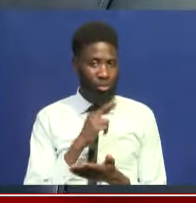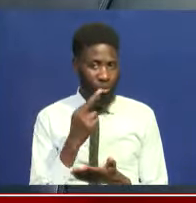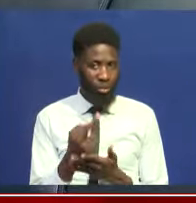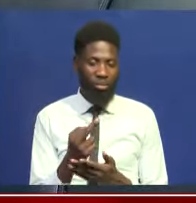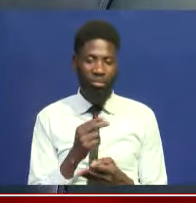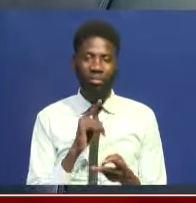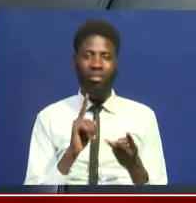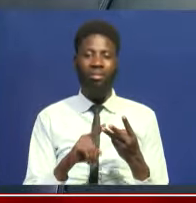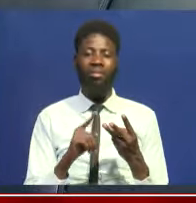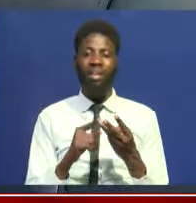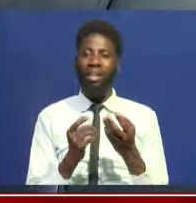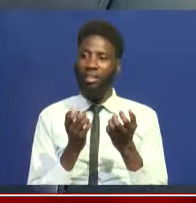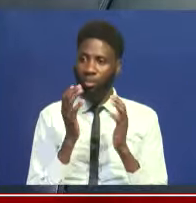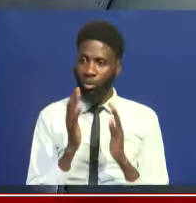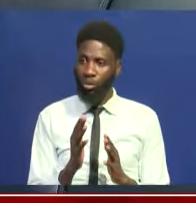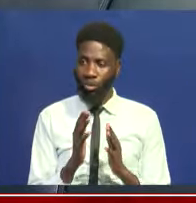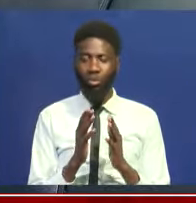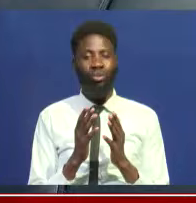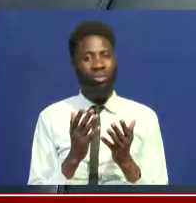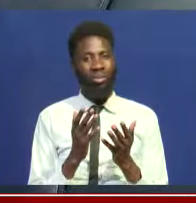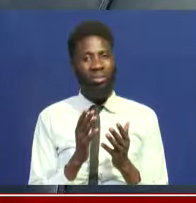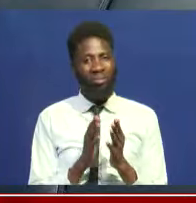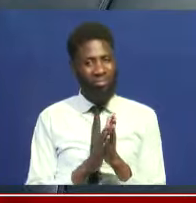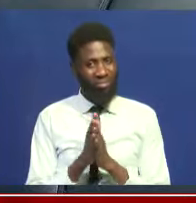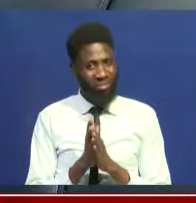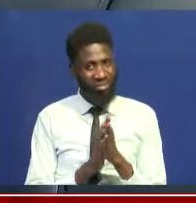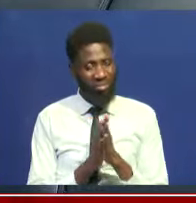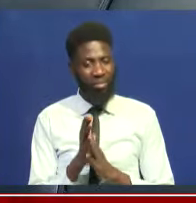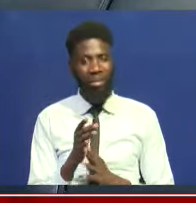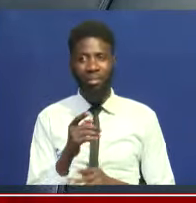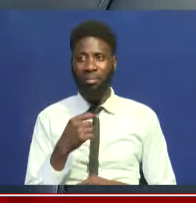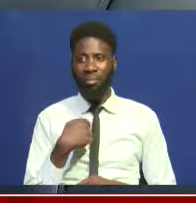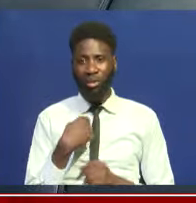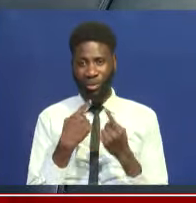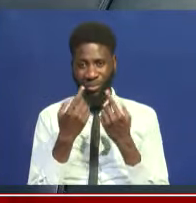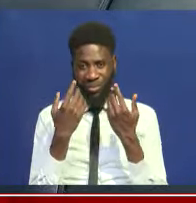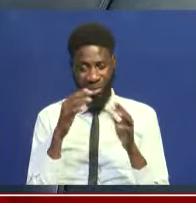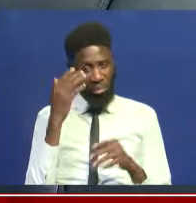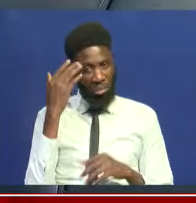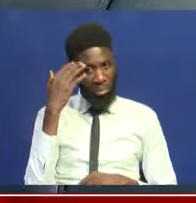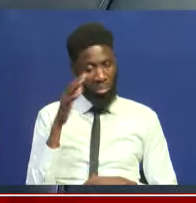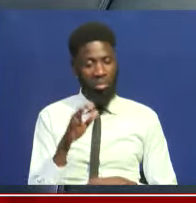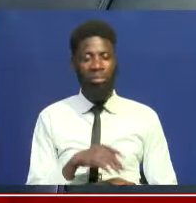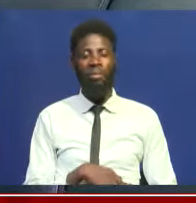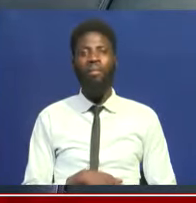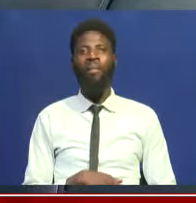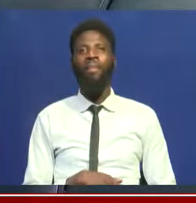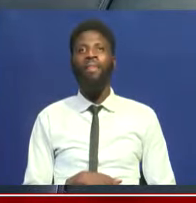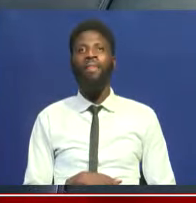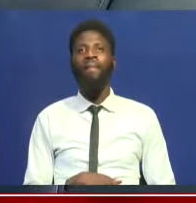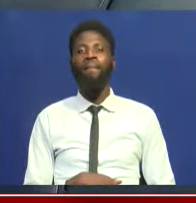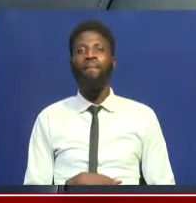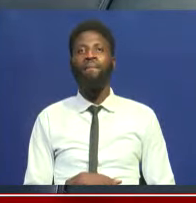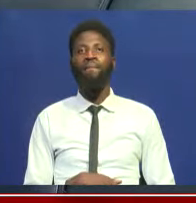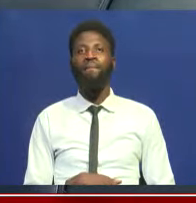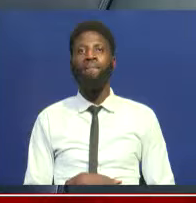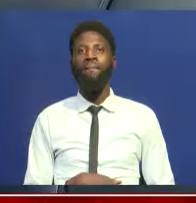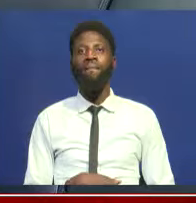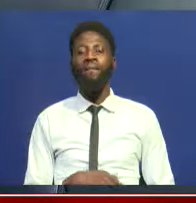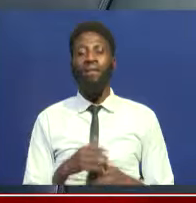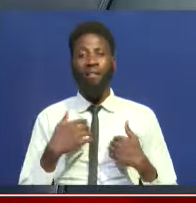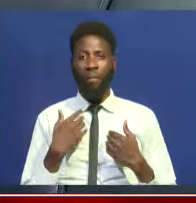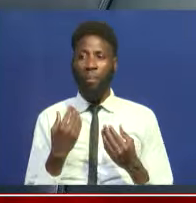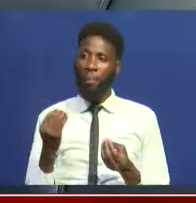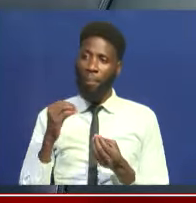the entrepreneurial spirit. I think I already mentioned, I don't know if I mentioned this earlier in the conversation, but there are more